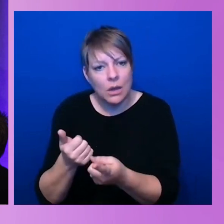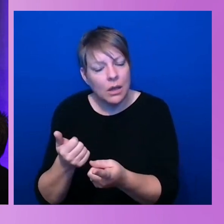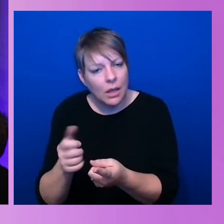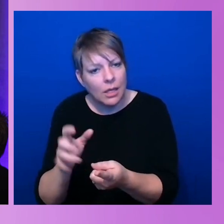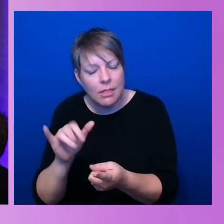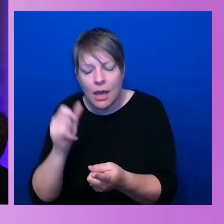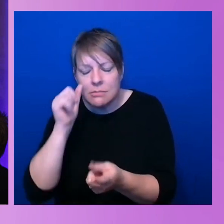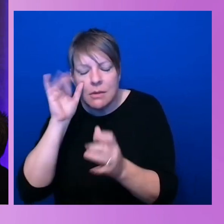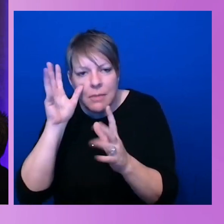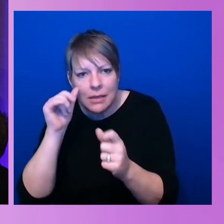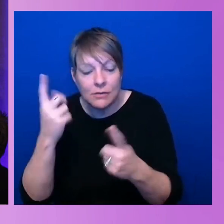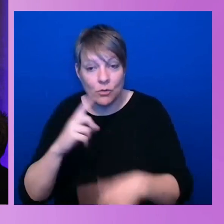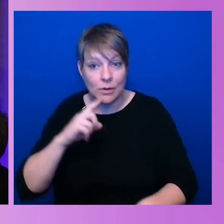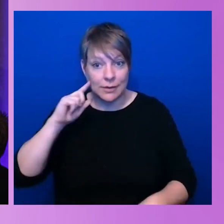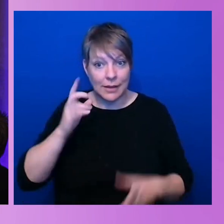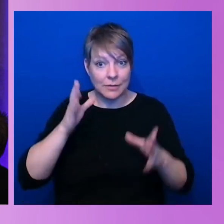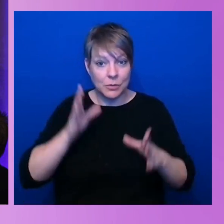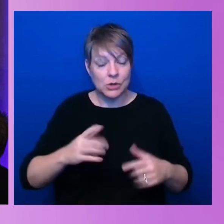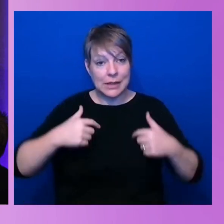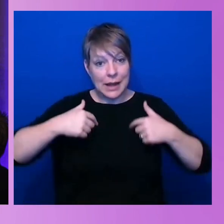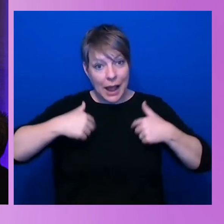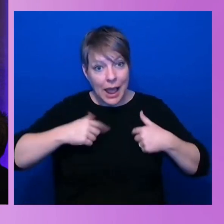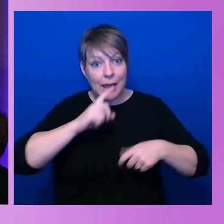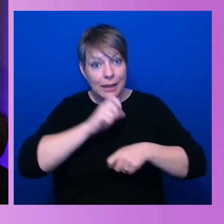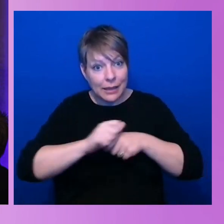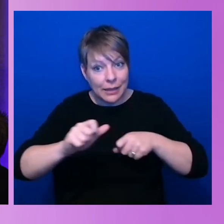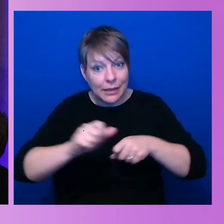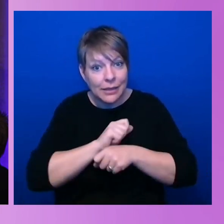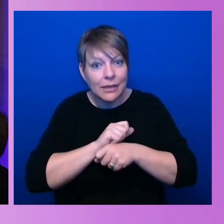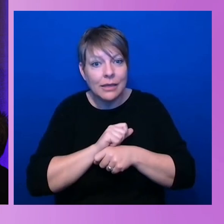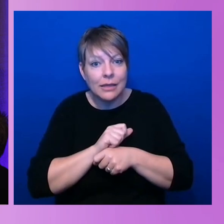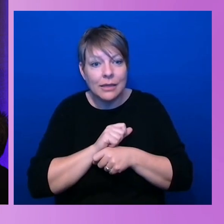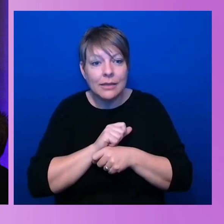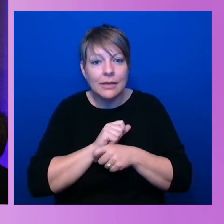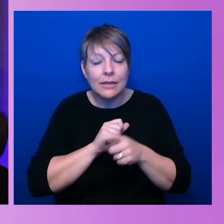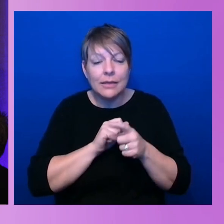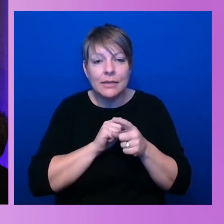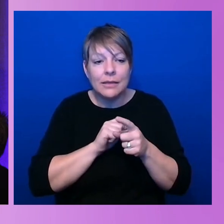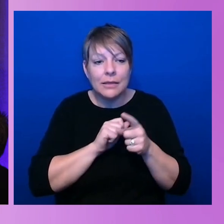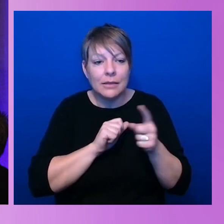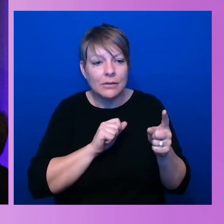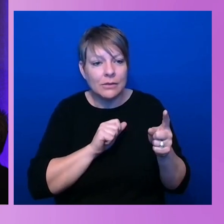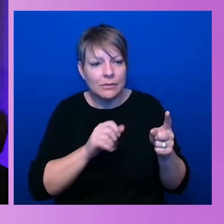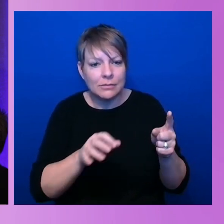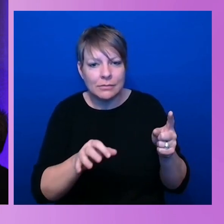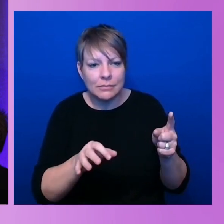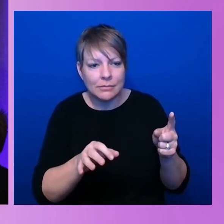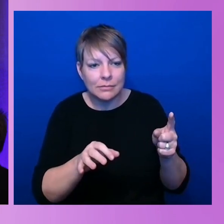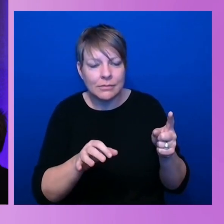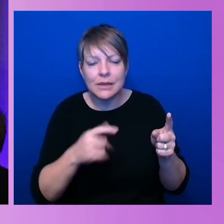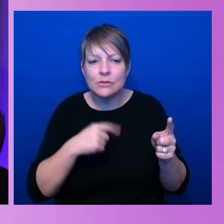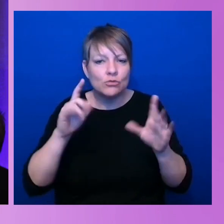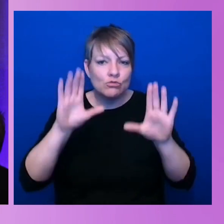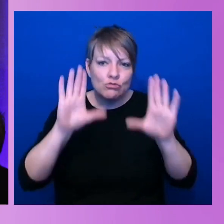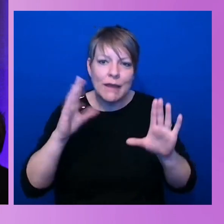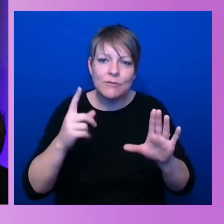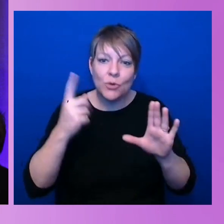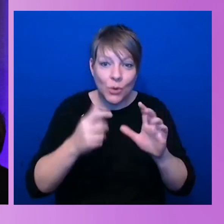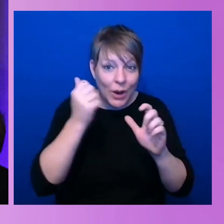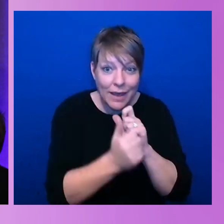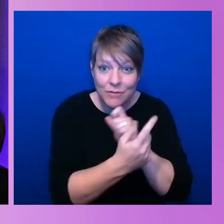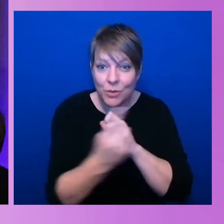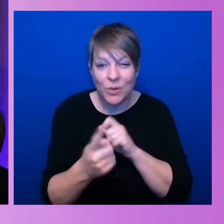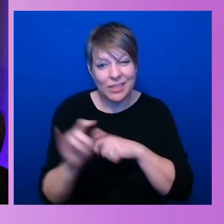deaf person, because I genuinely lag about a second behind with interpreting or captioning. But isn't it great for everyone? It's kind of the same principle as